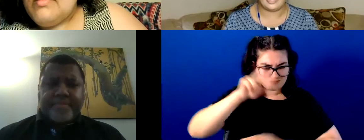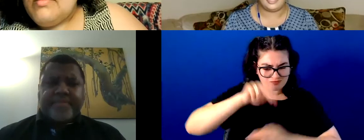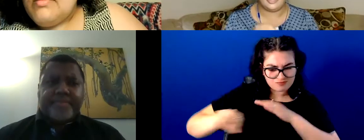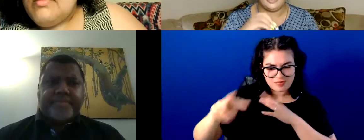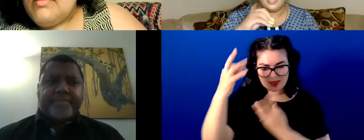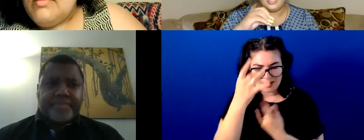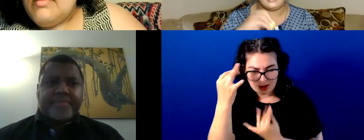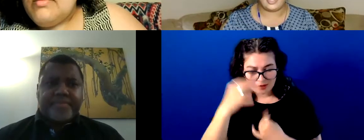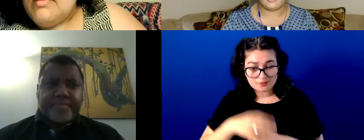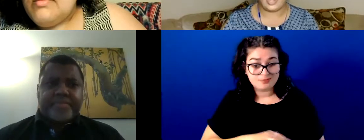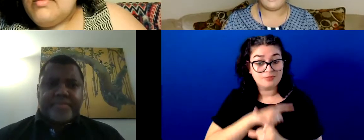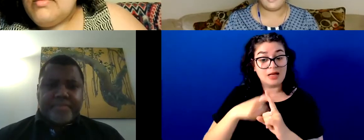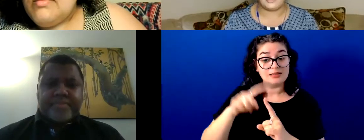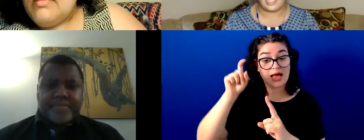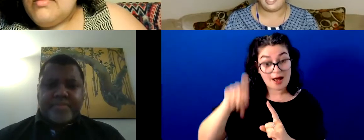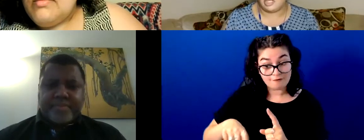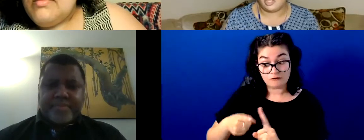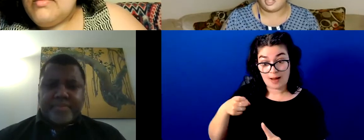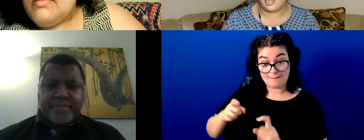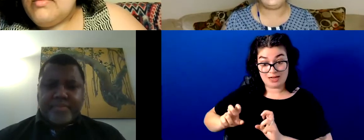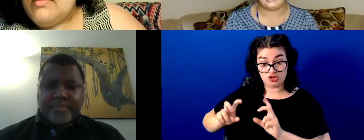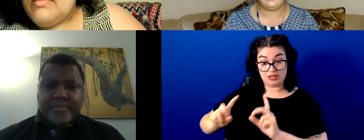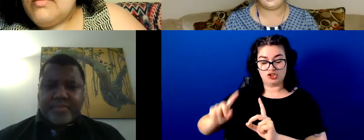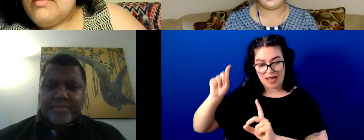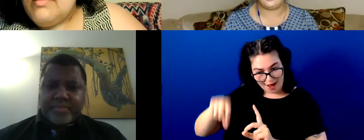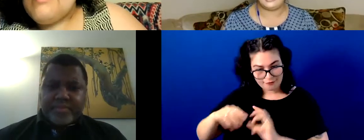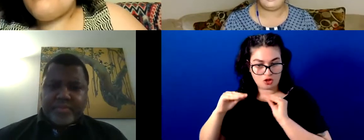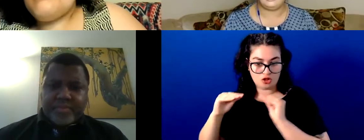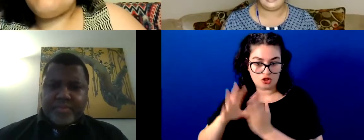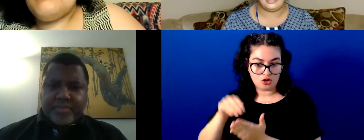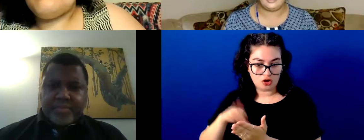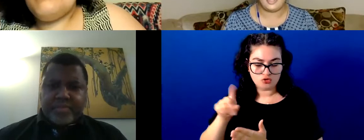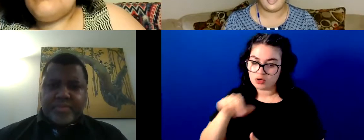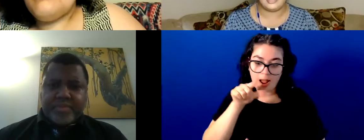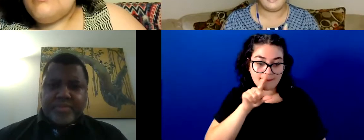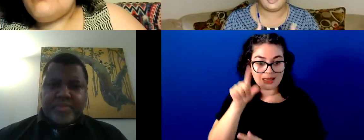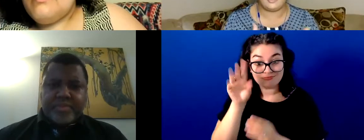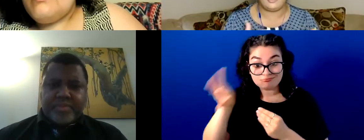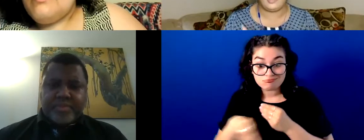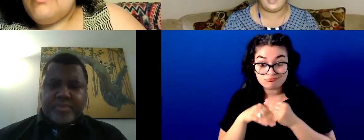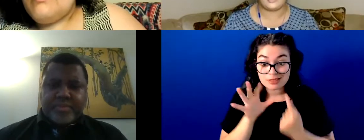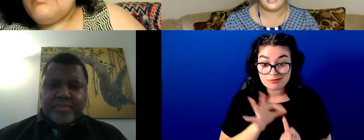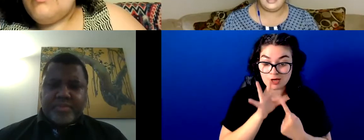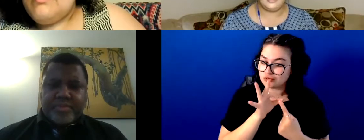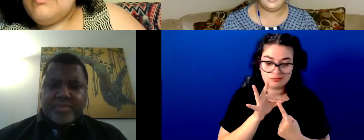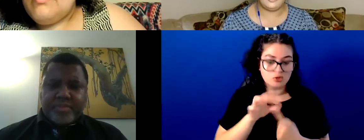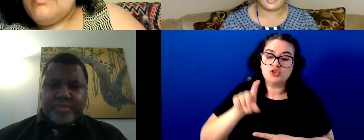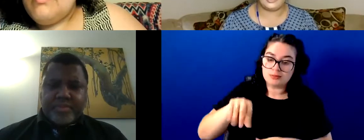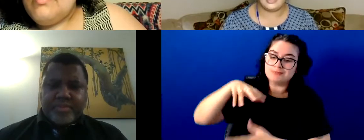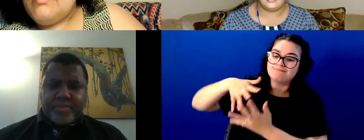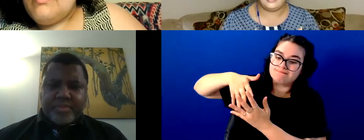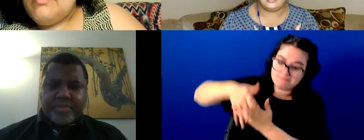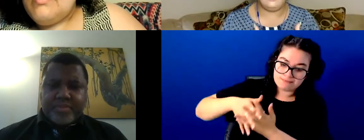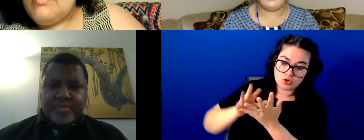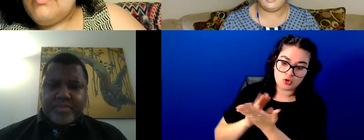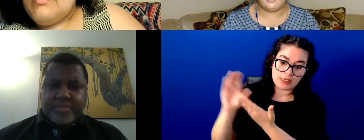to start it right from their education. It shouldn't be an elective. It should be something that they need to know, because if they're going to be going out into the world,